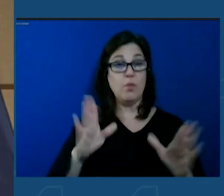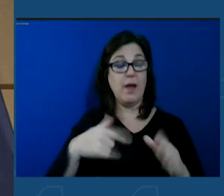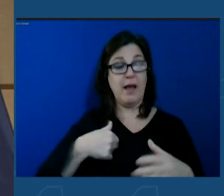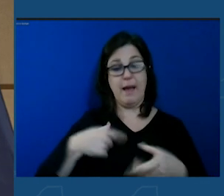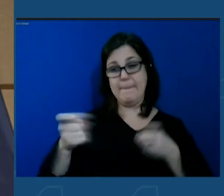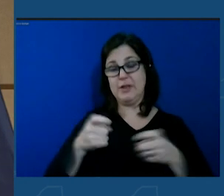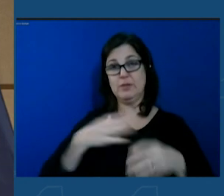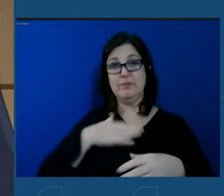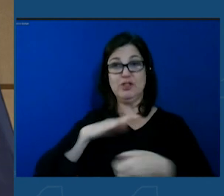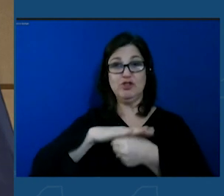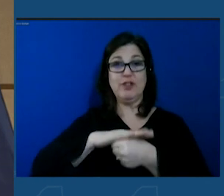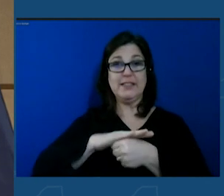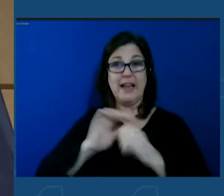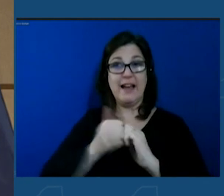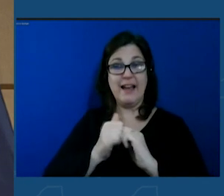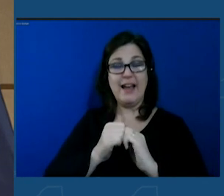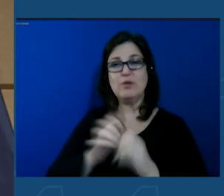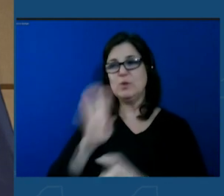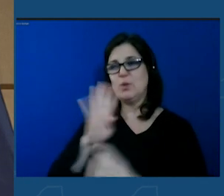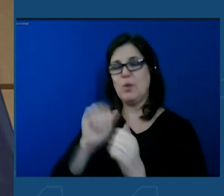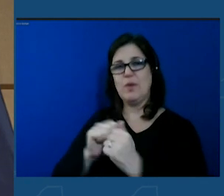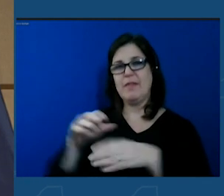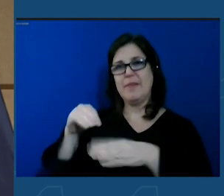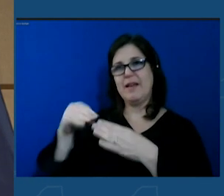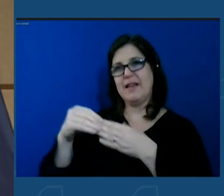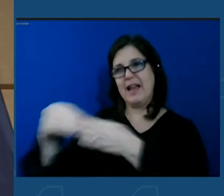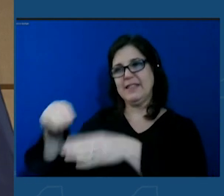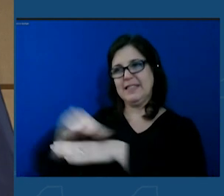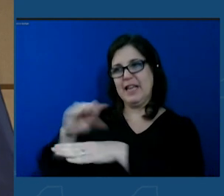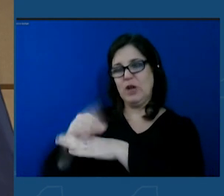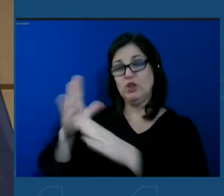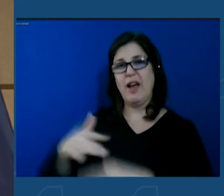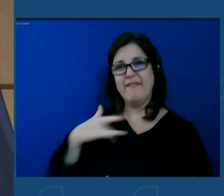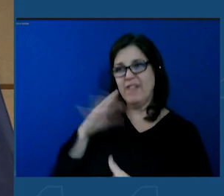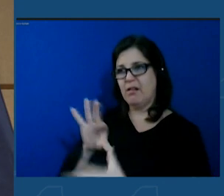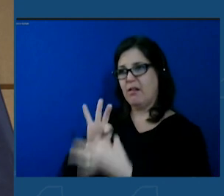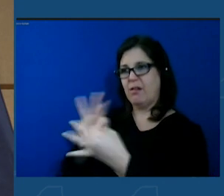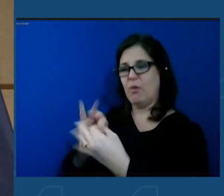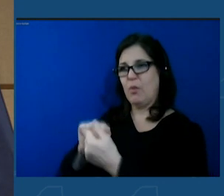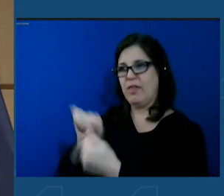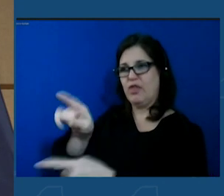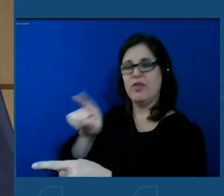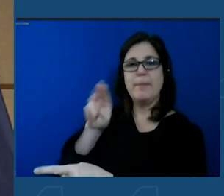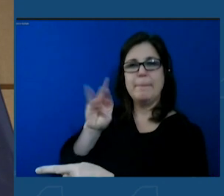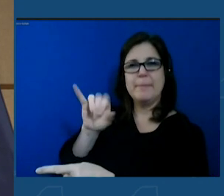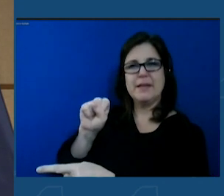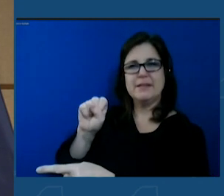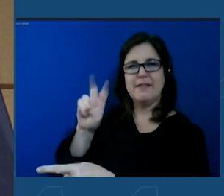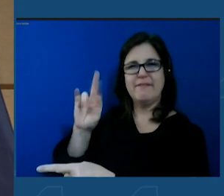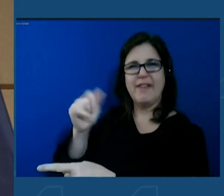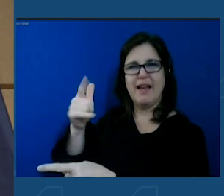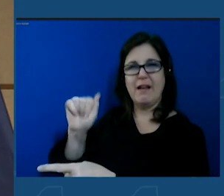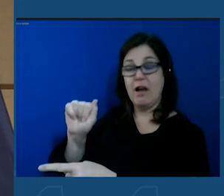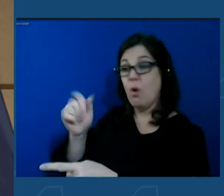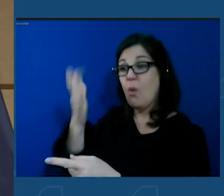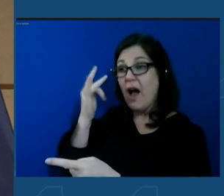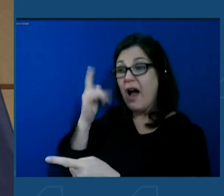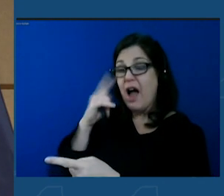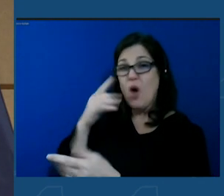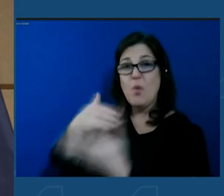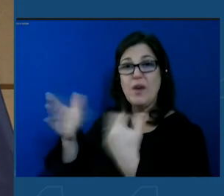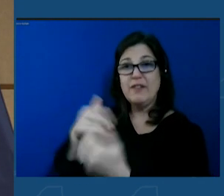guidance counselor. I feel connected to Ms. Vega because whenever she can, she makes time to not only converse with me